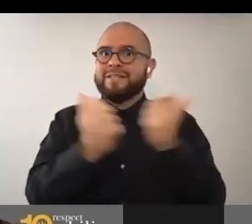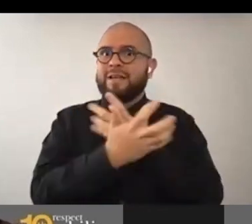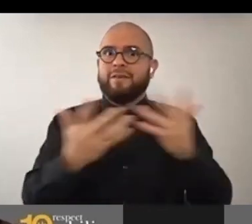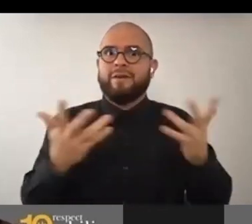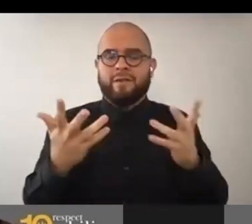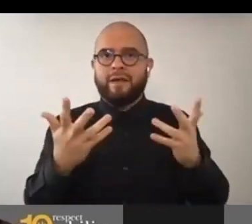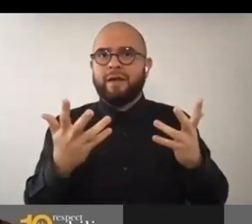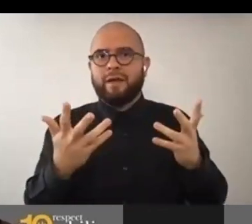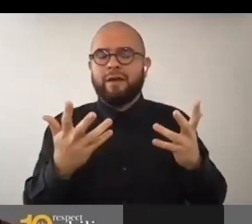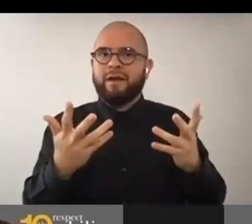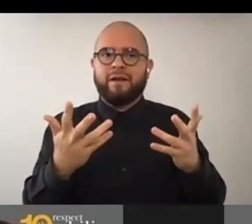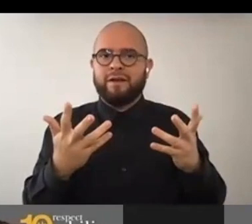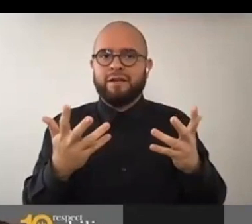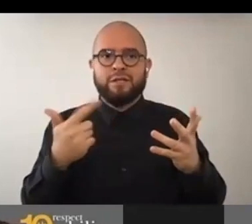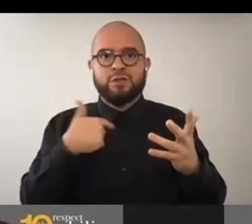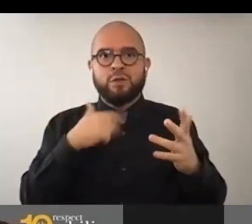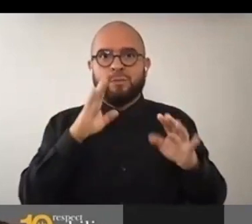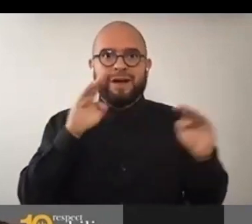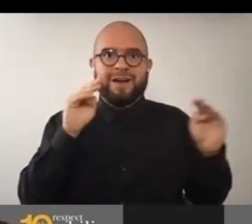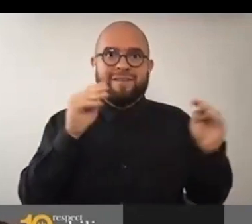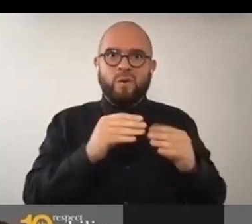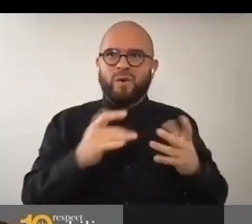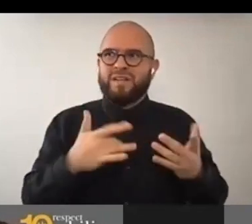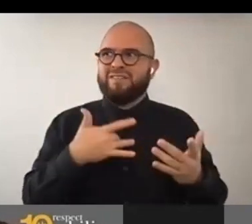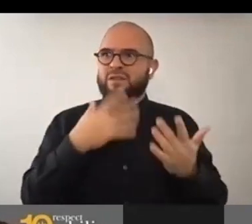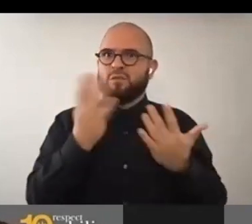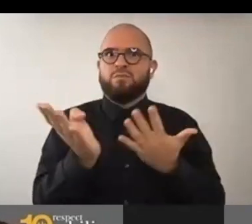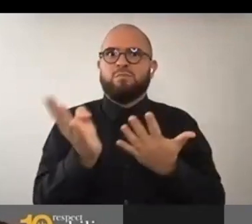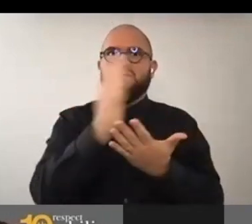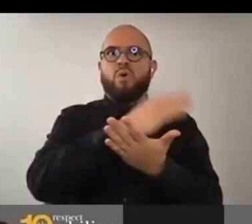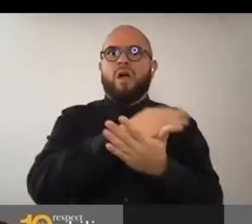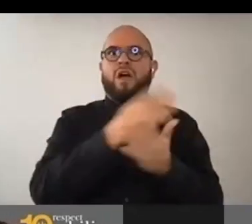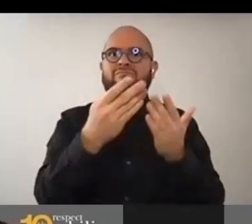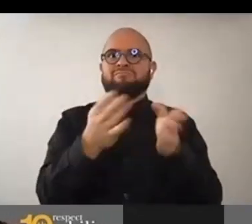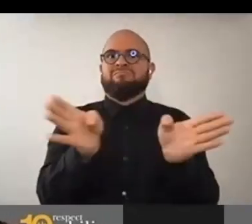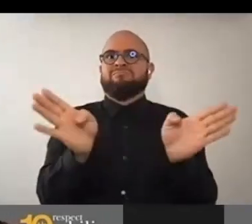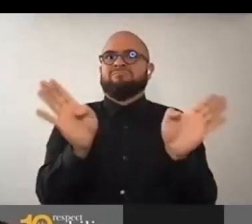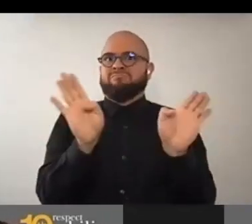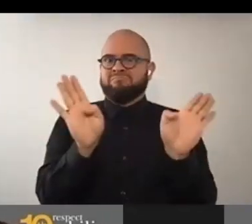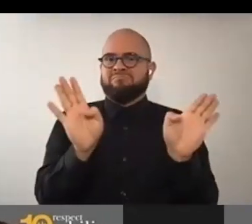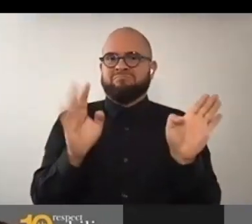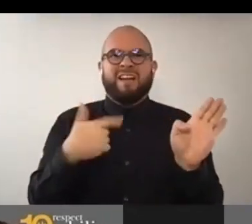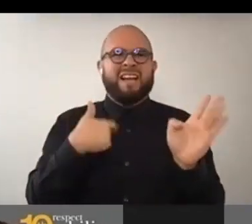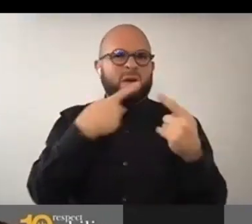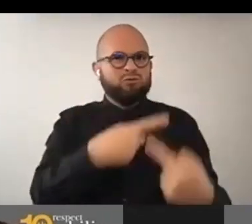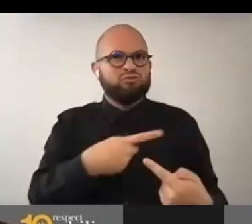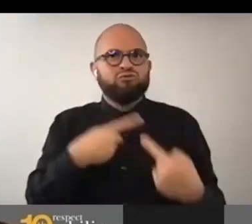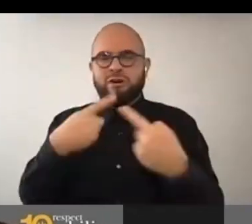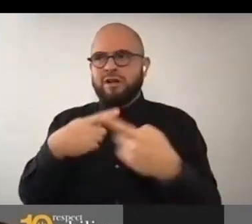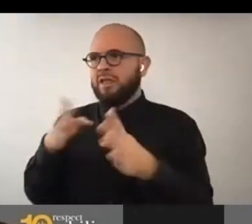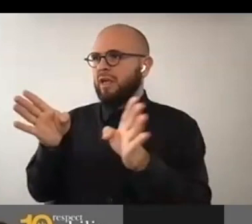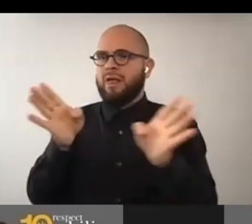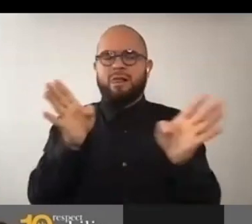focus is pretty broad, and I was struggling with that. And I talked